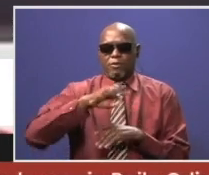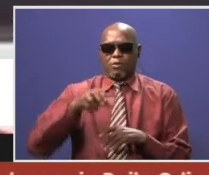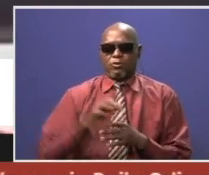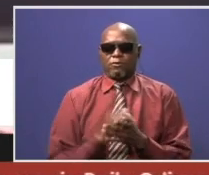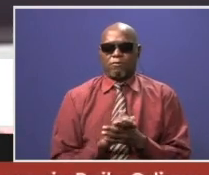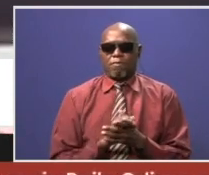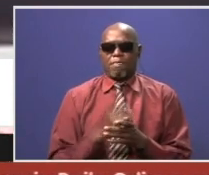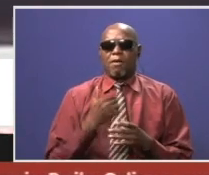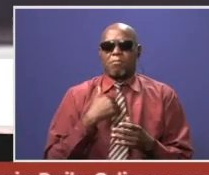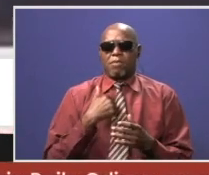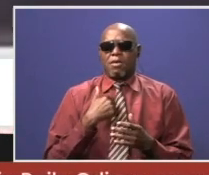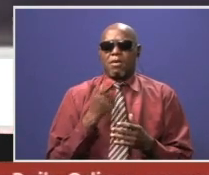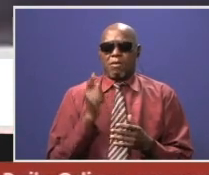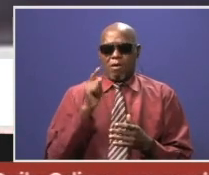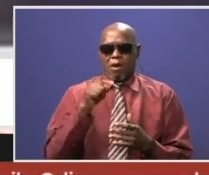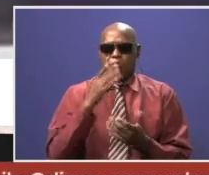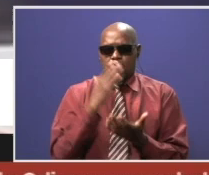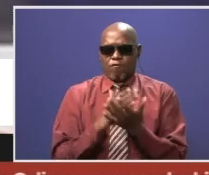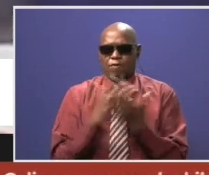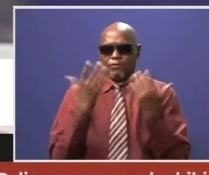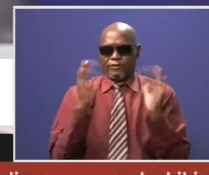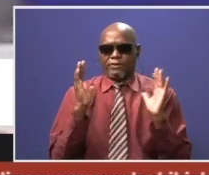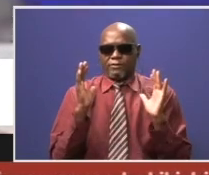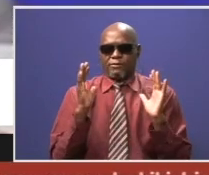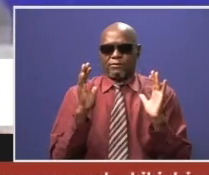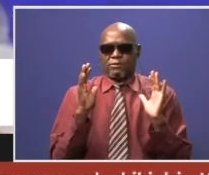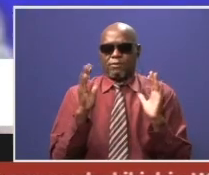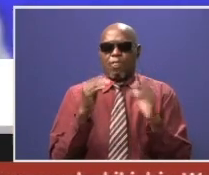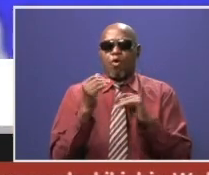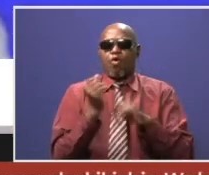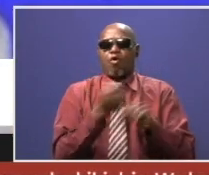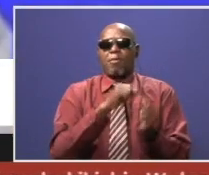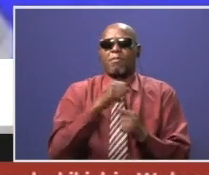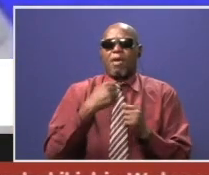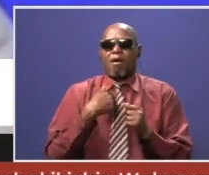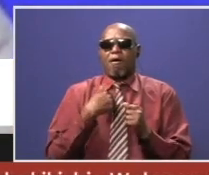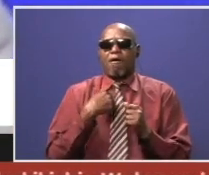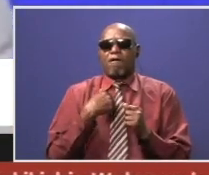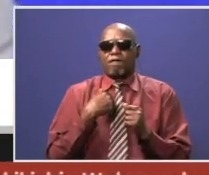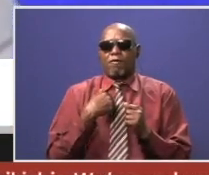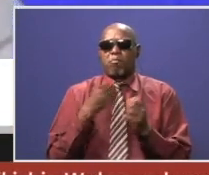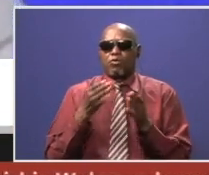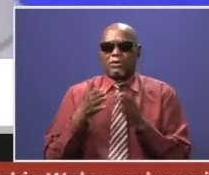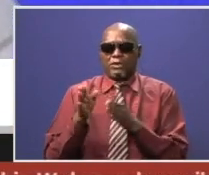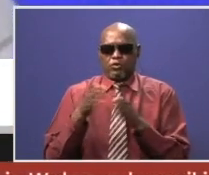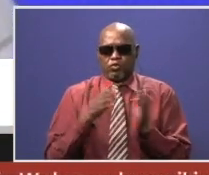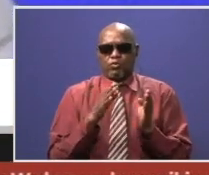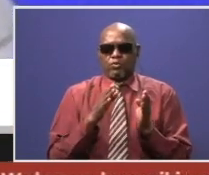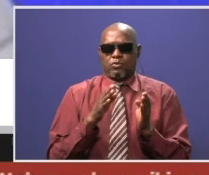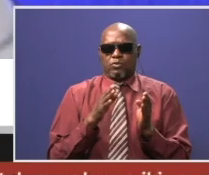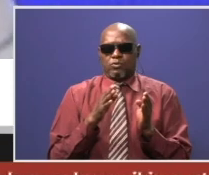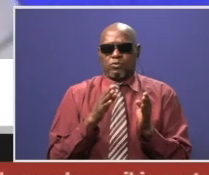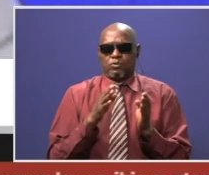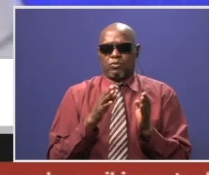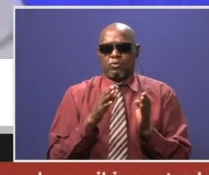have come to confirm that Homa Bay has potential and efforts are underway to turn the potential